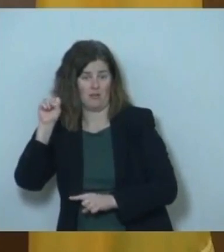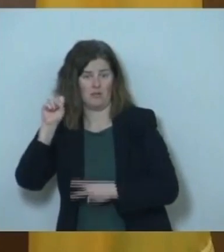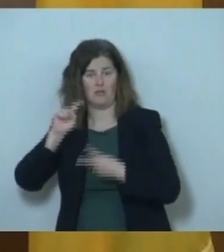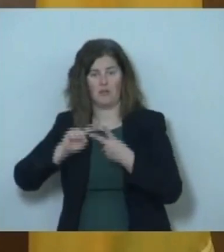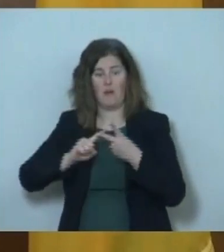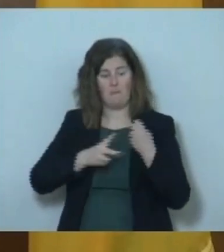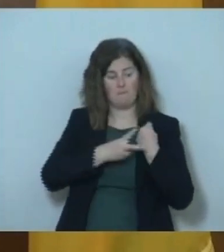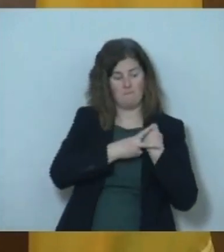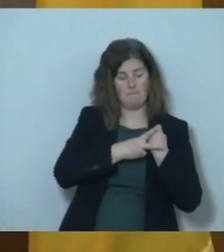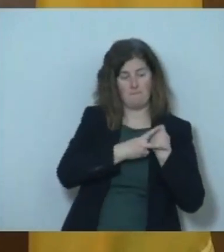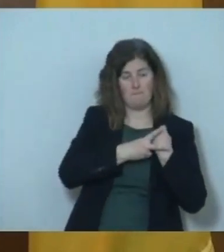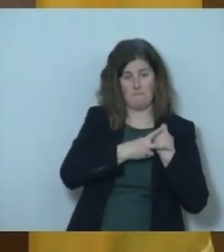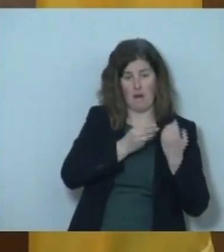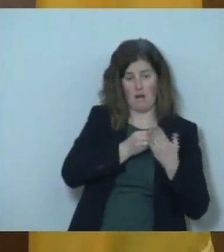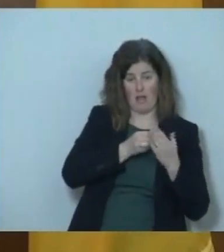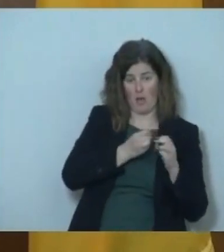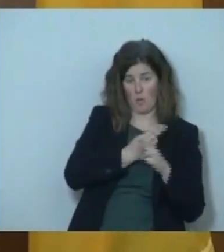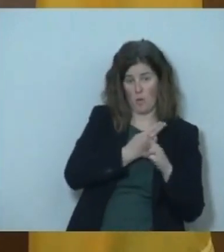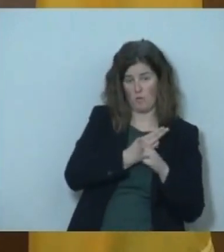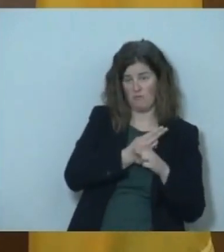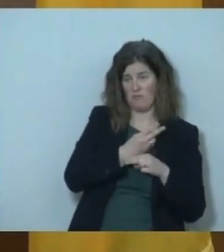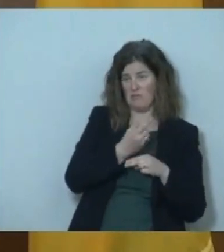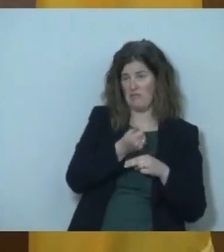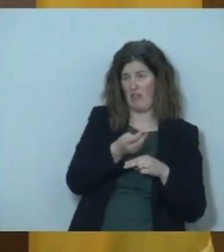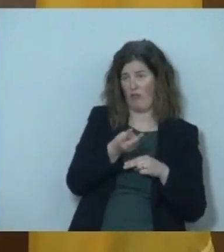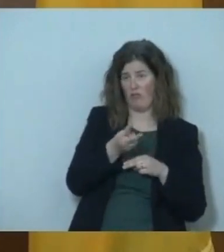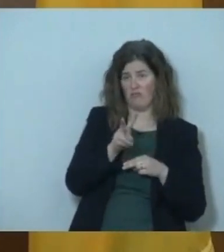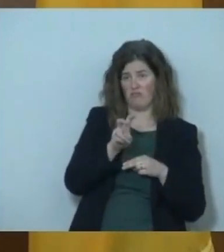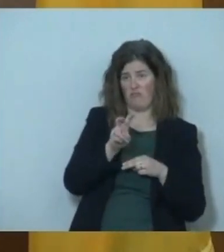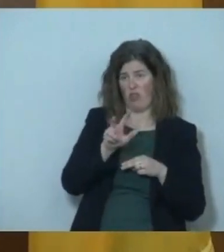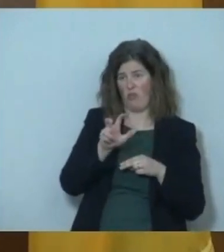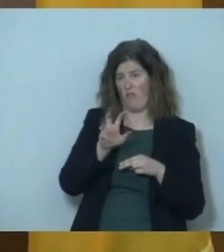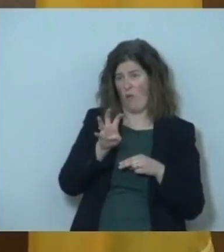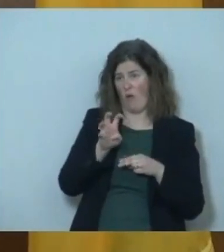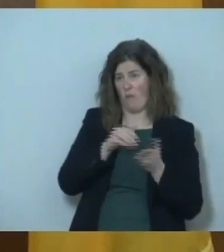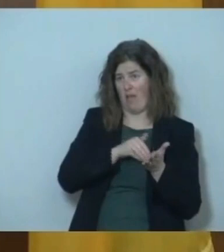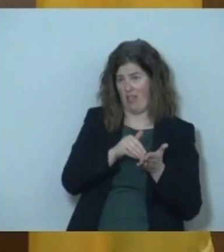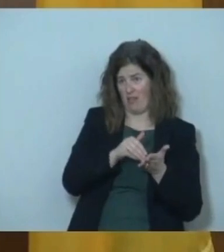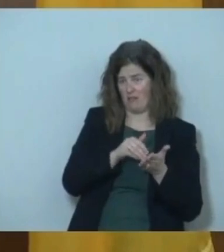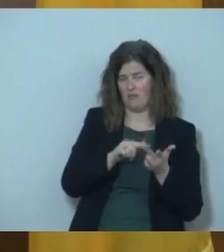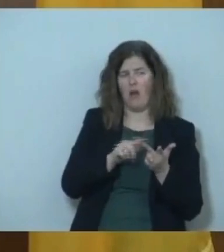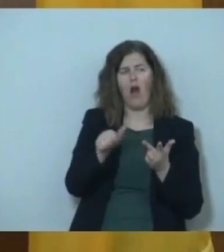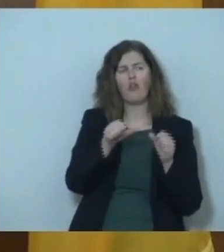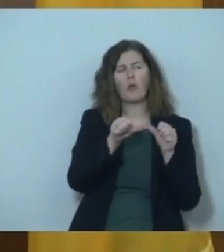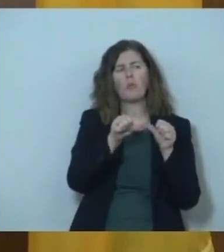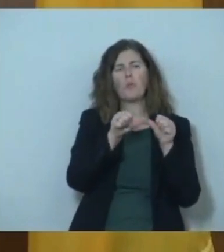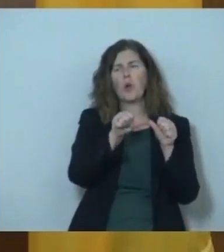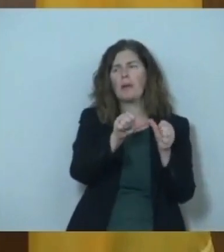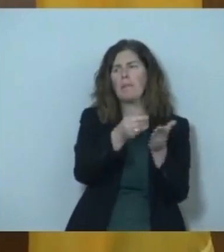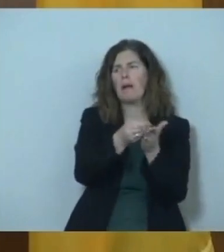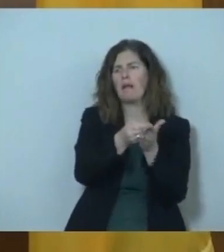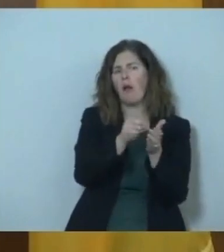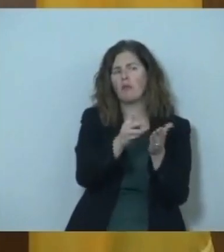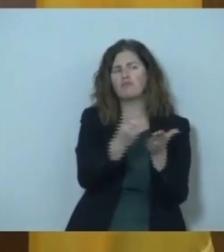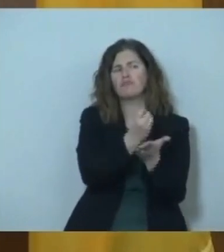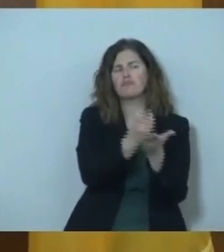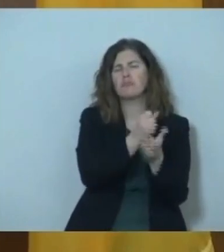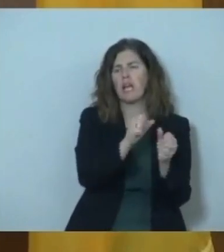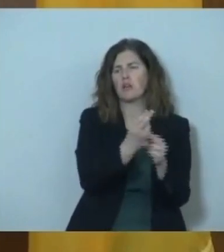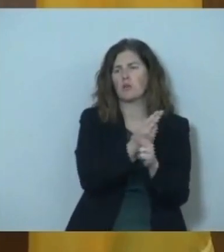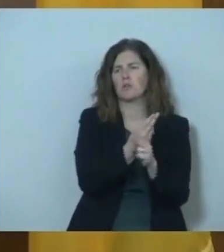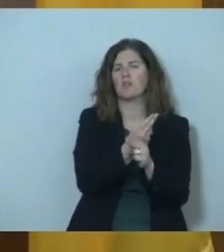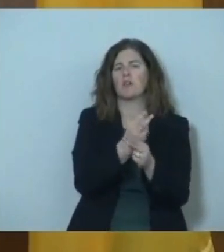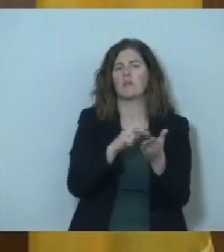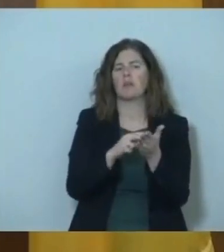from reserves, several hundred million, other permanent fund opportunities allow you to